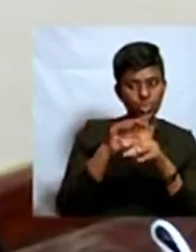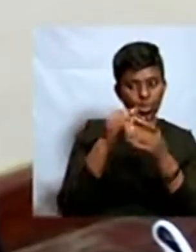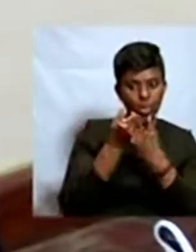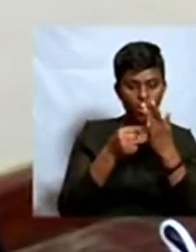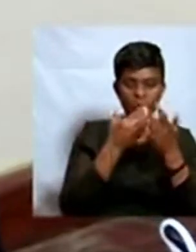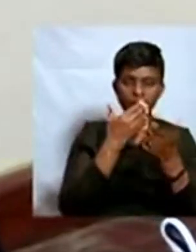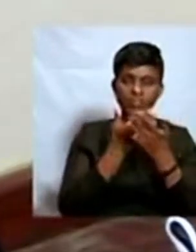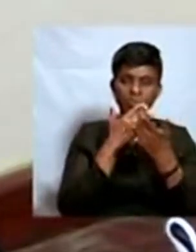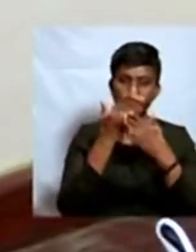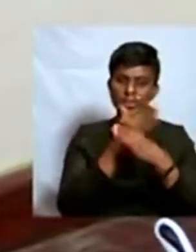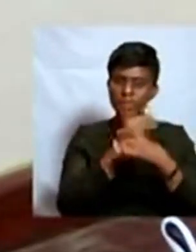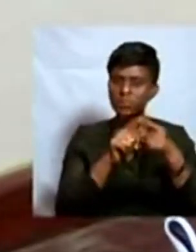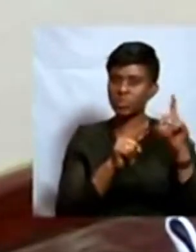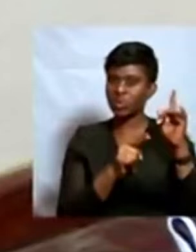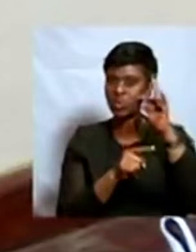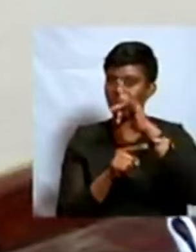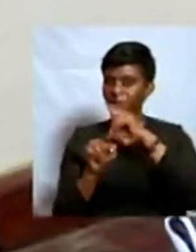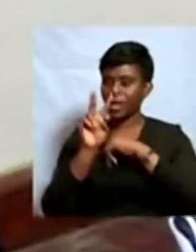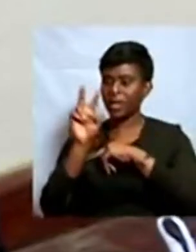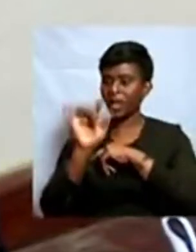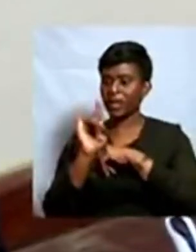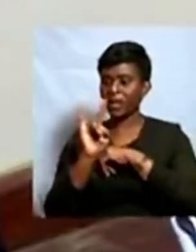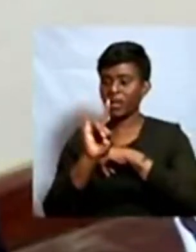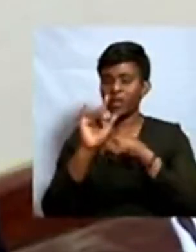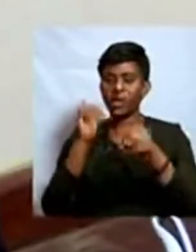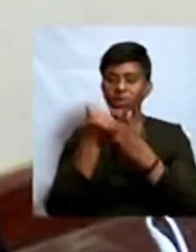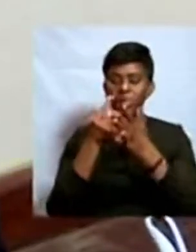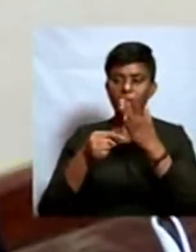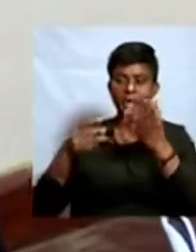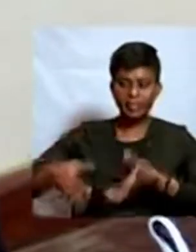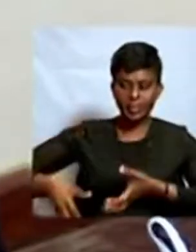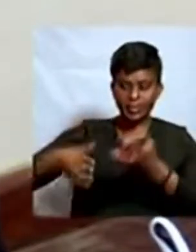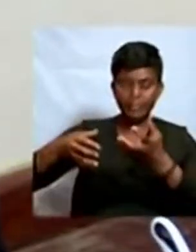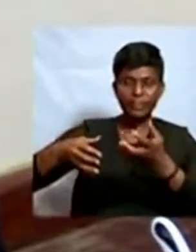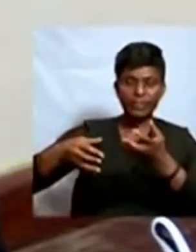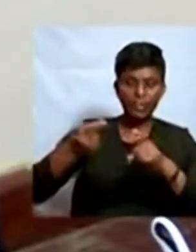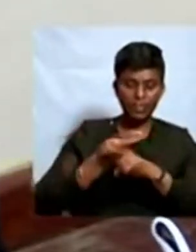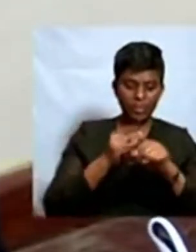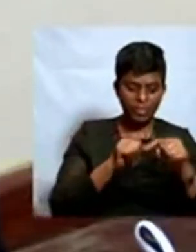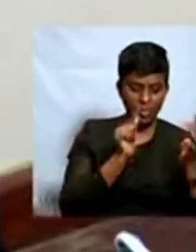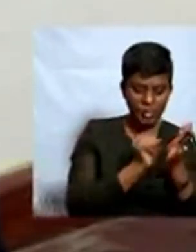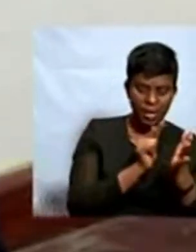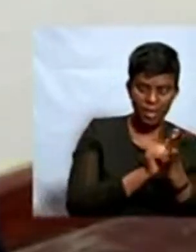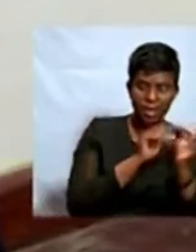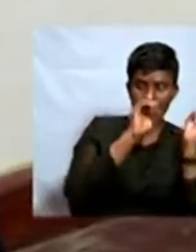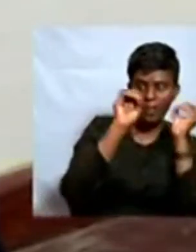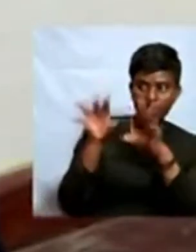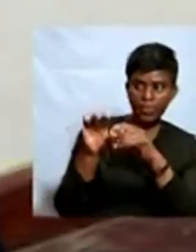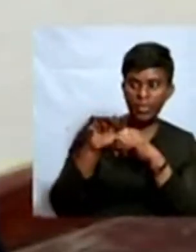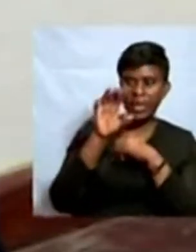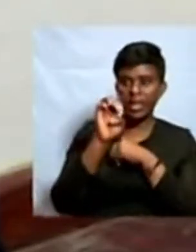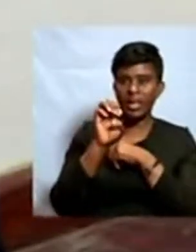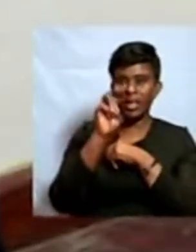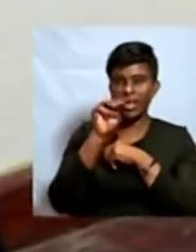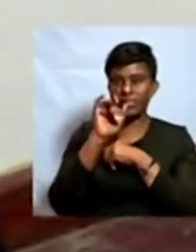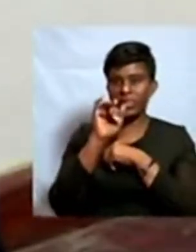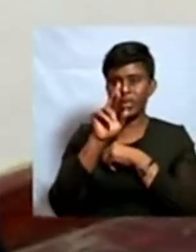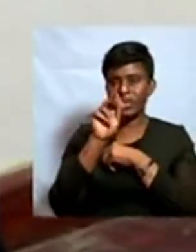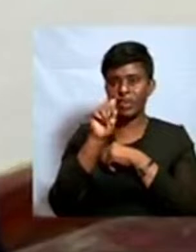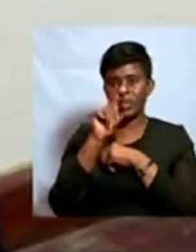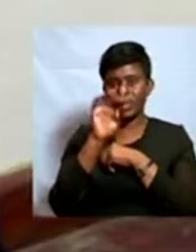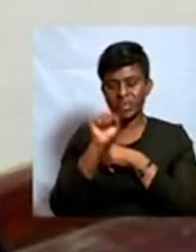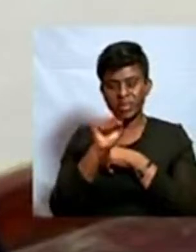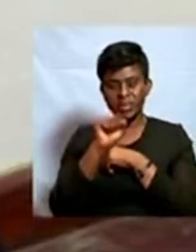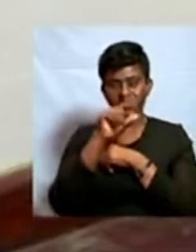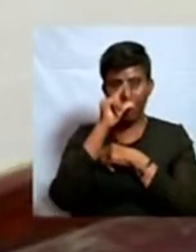business to Harare, because everybody is taking traffic from Lusaka, Emirates, Ethiopian, Qatar, Kenya